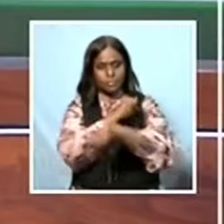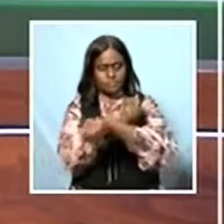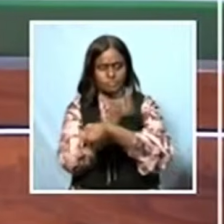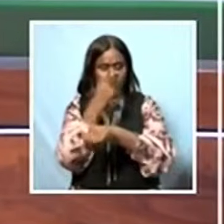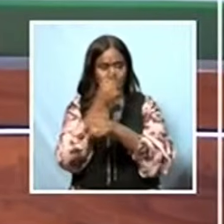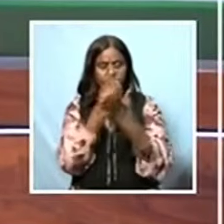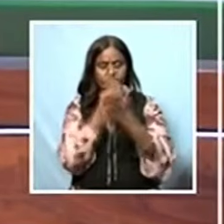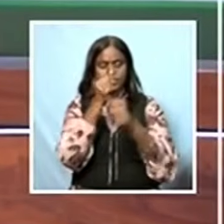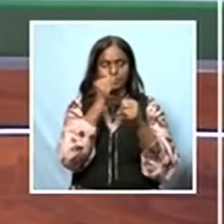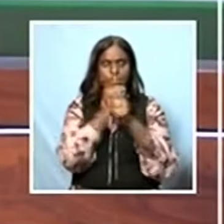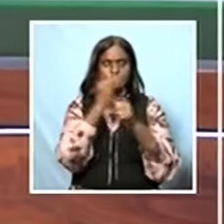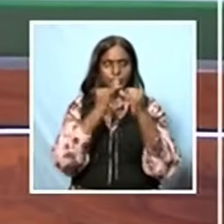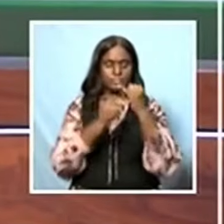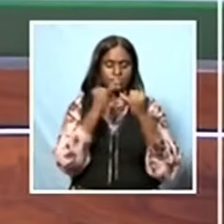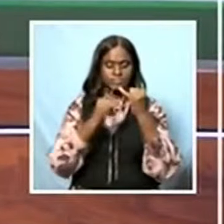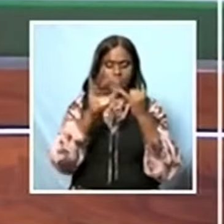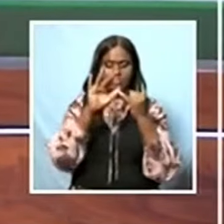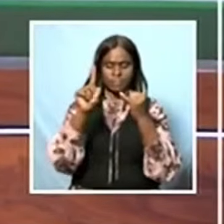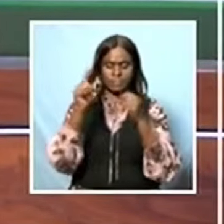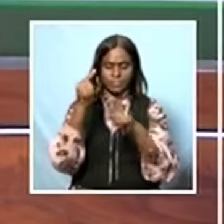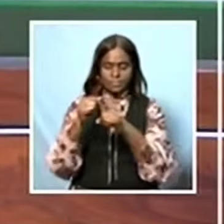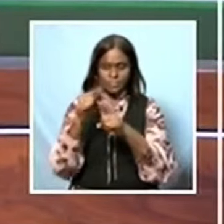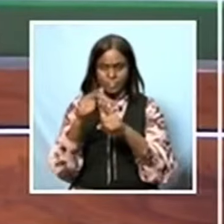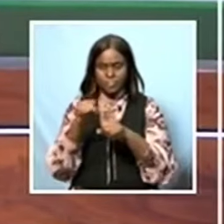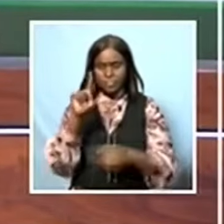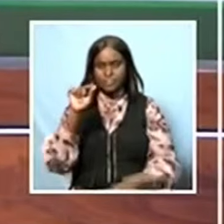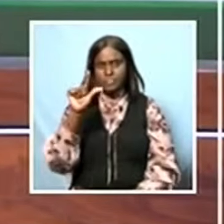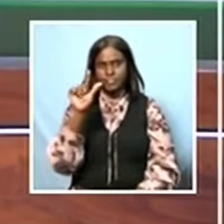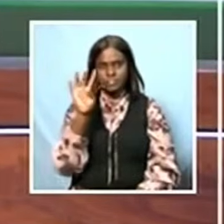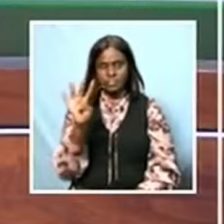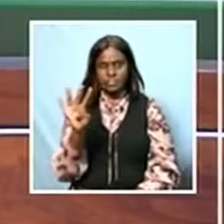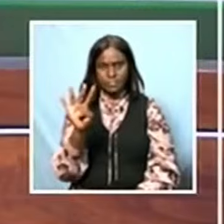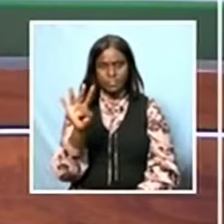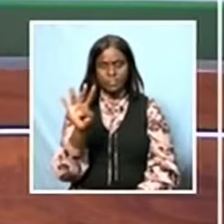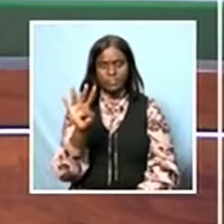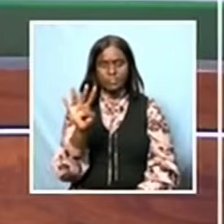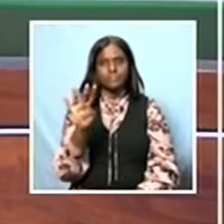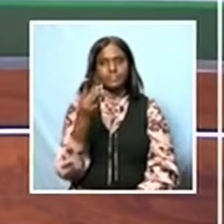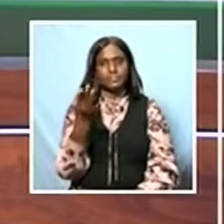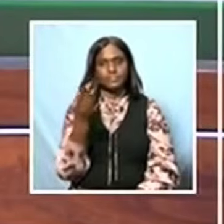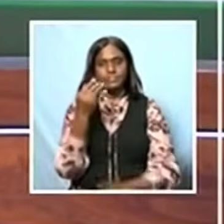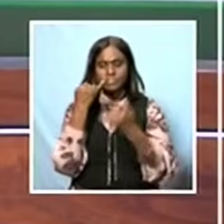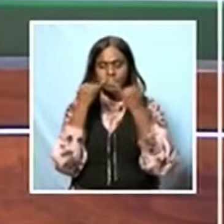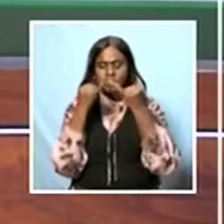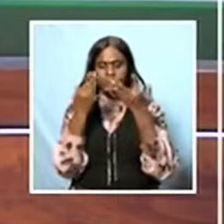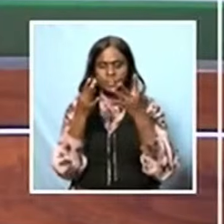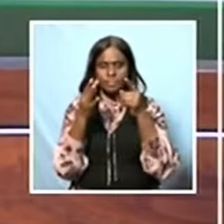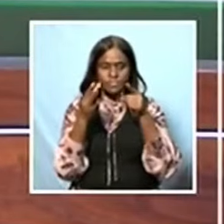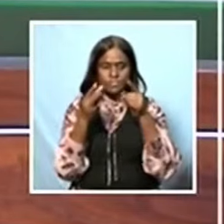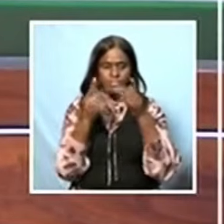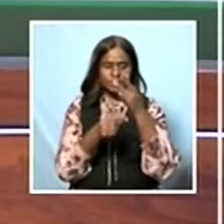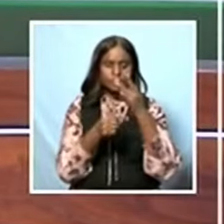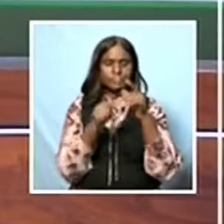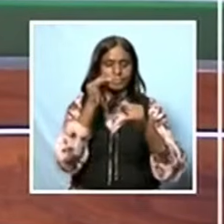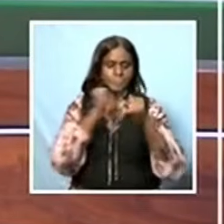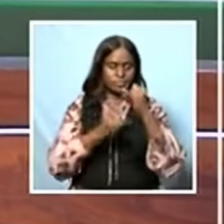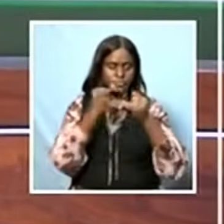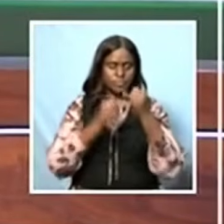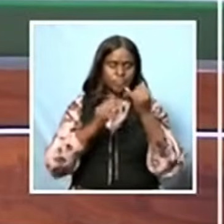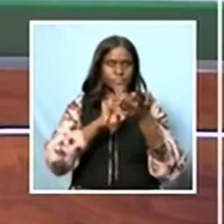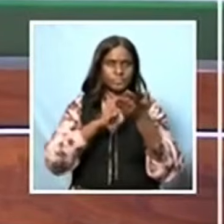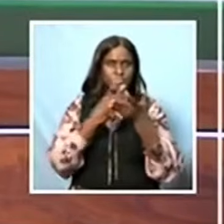for the financial year ended 31st December 2024. Also to make mention that this was the last